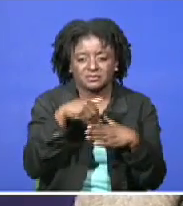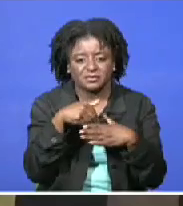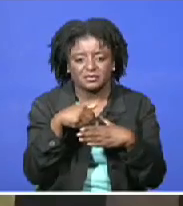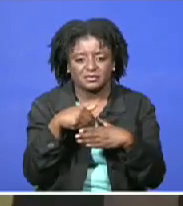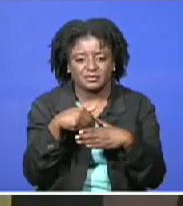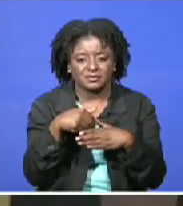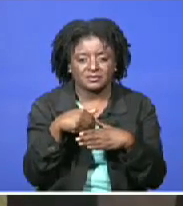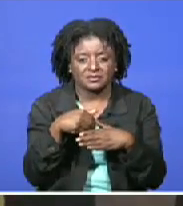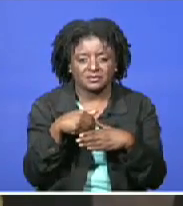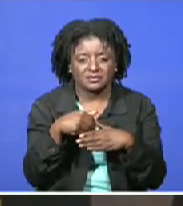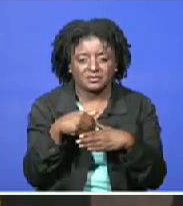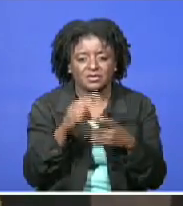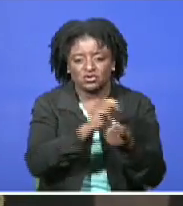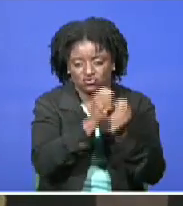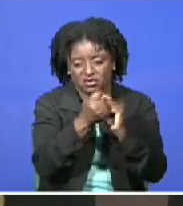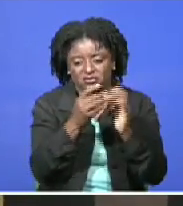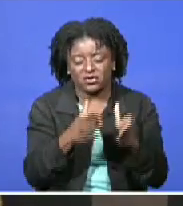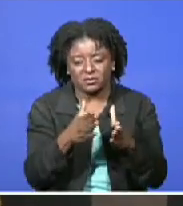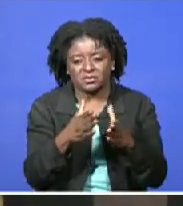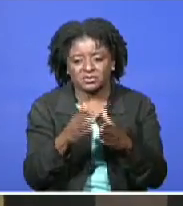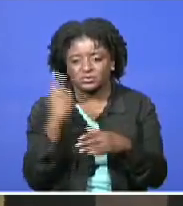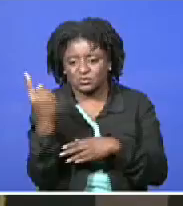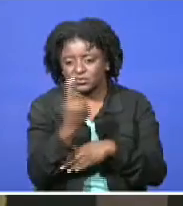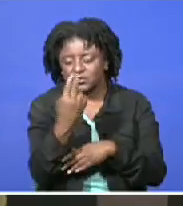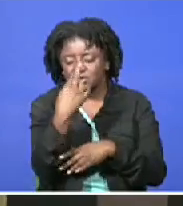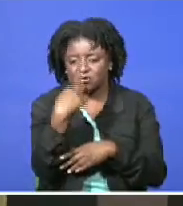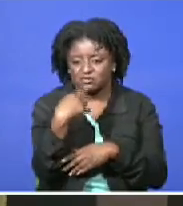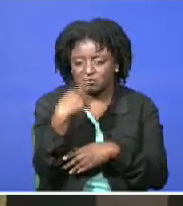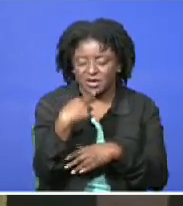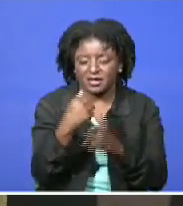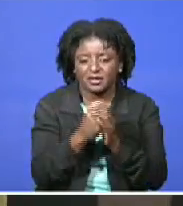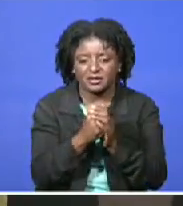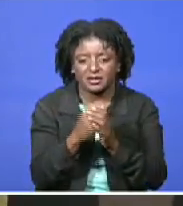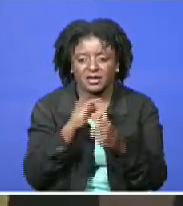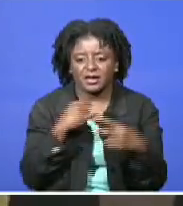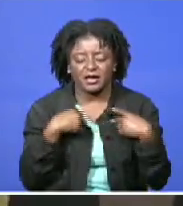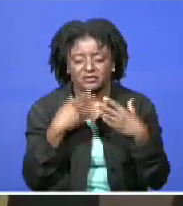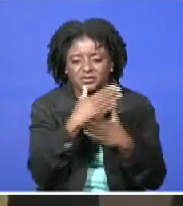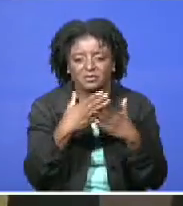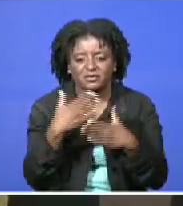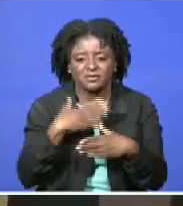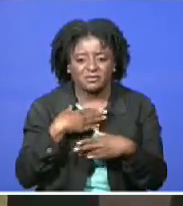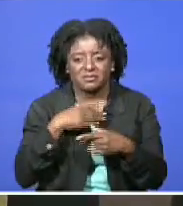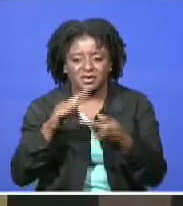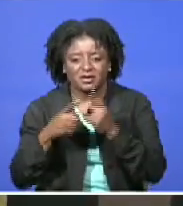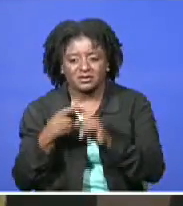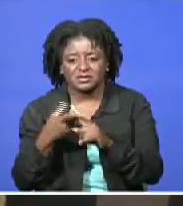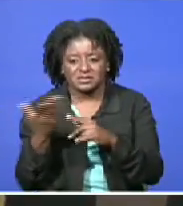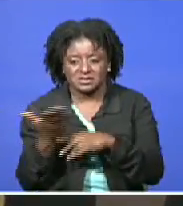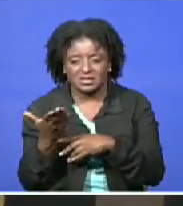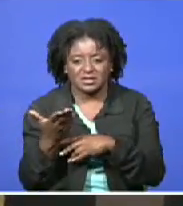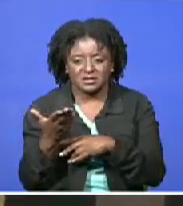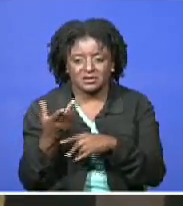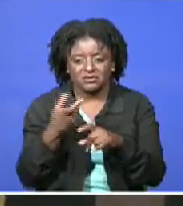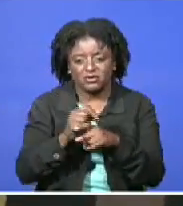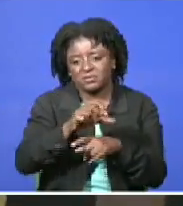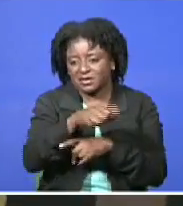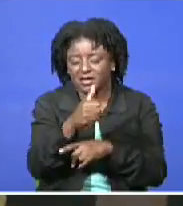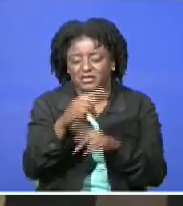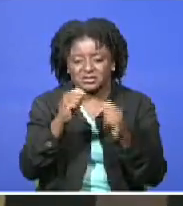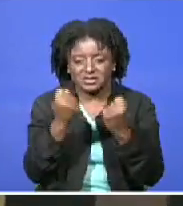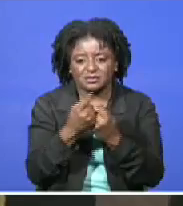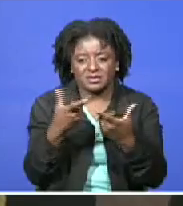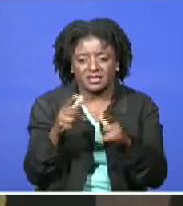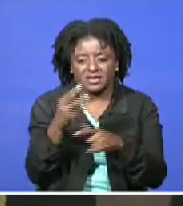headquarters Transformers, Lone Red. And I have some of my colleagues in studio here from the other team. I'll let